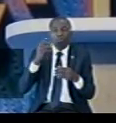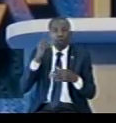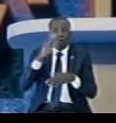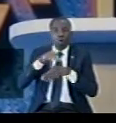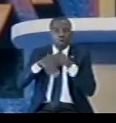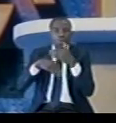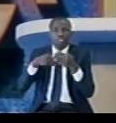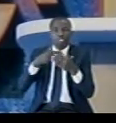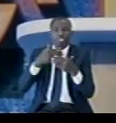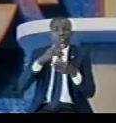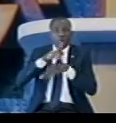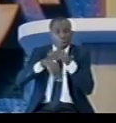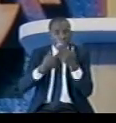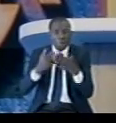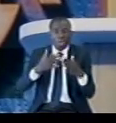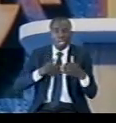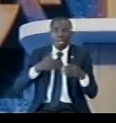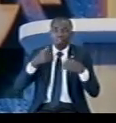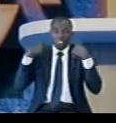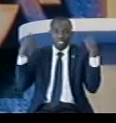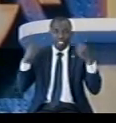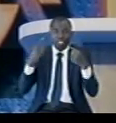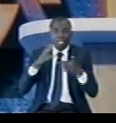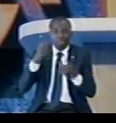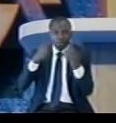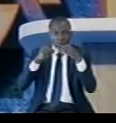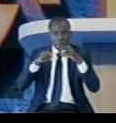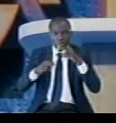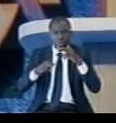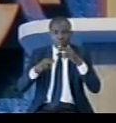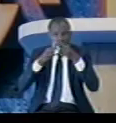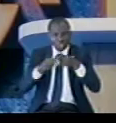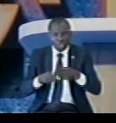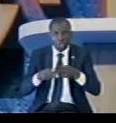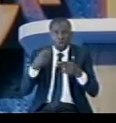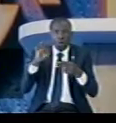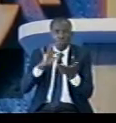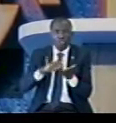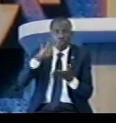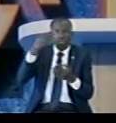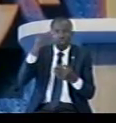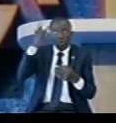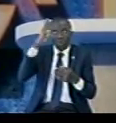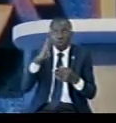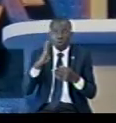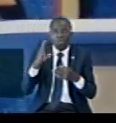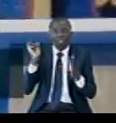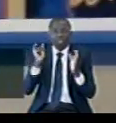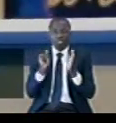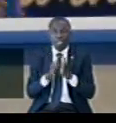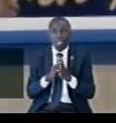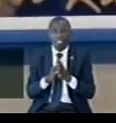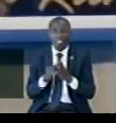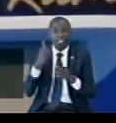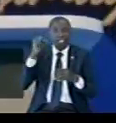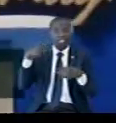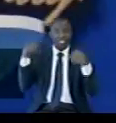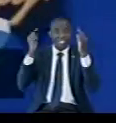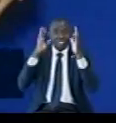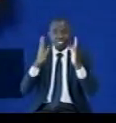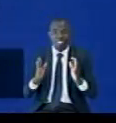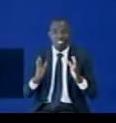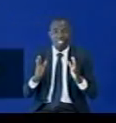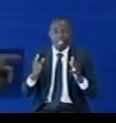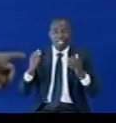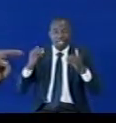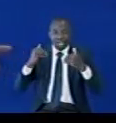all have sinned and come short of the glory of God. That the sinners are